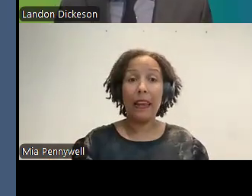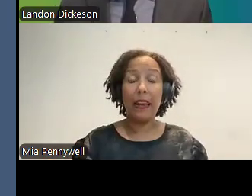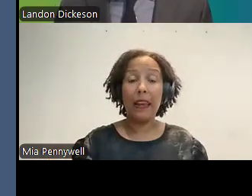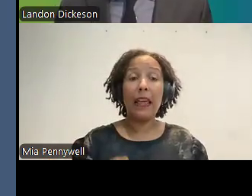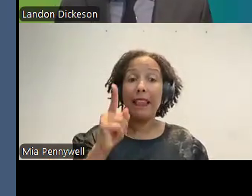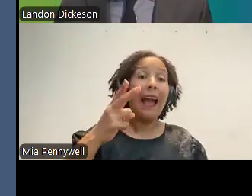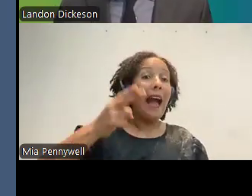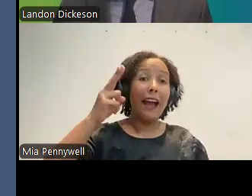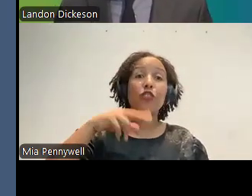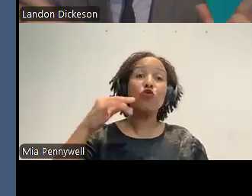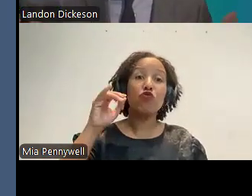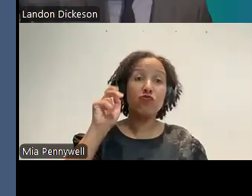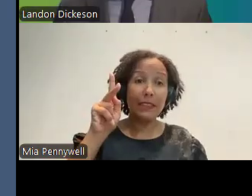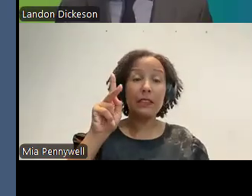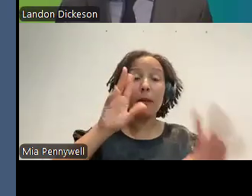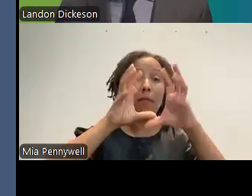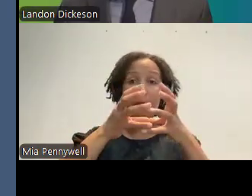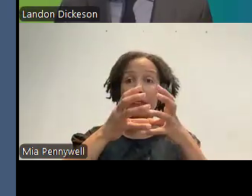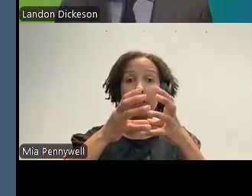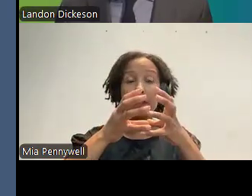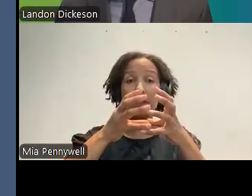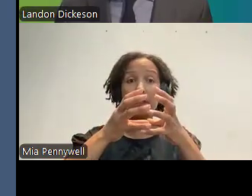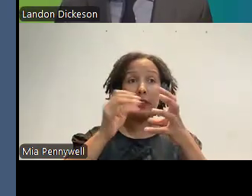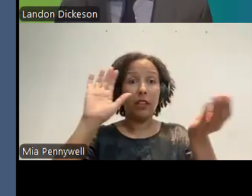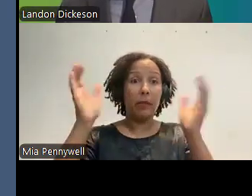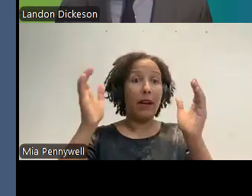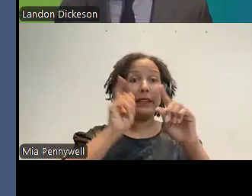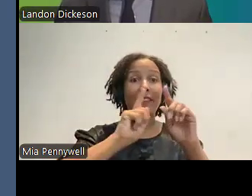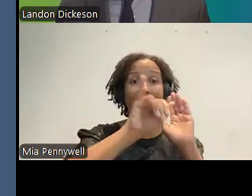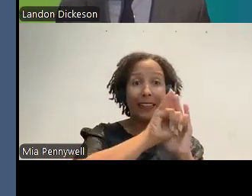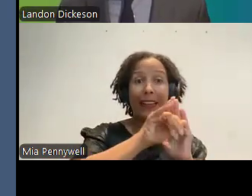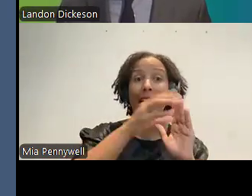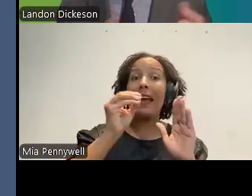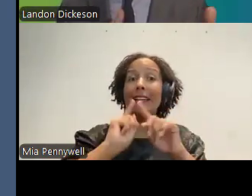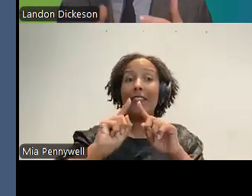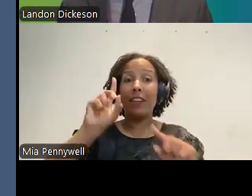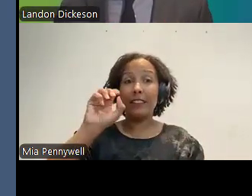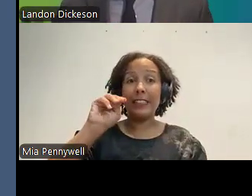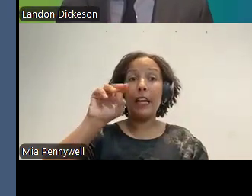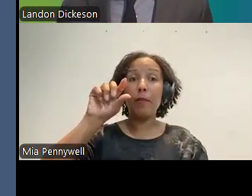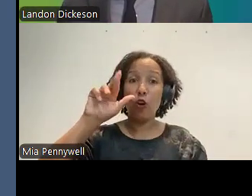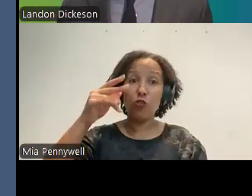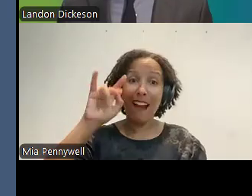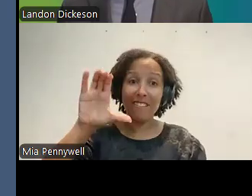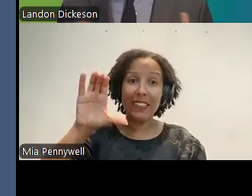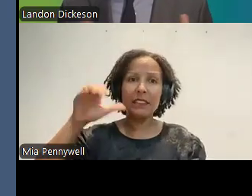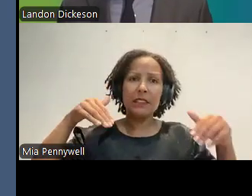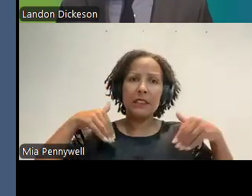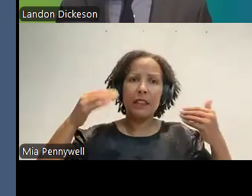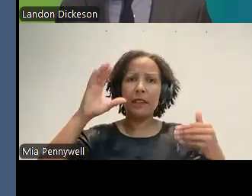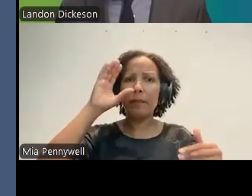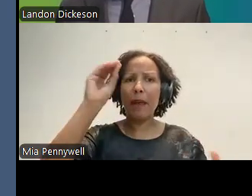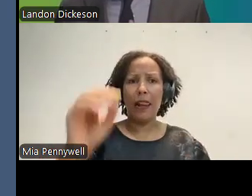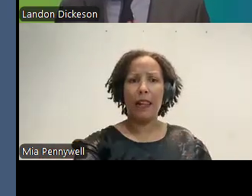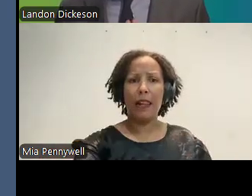risk population across all other identifiers and demographics. So we look at these numbers and we also look at the